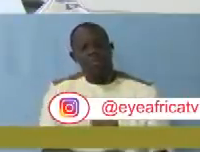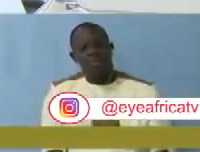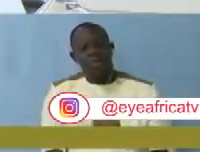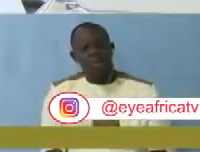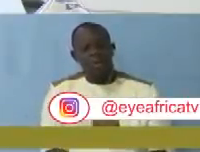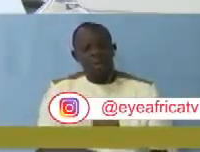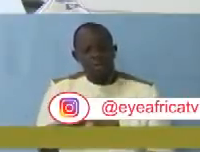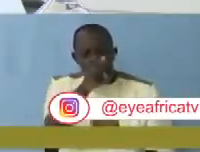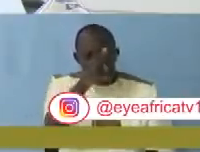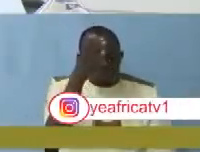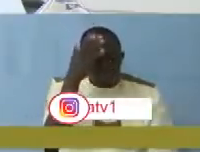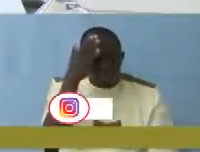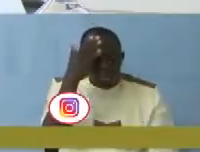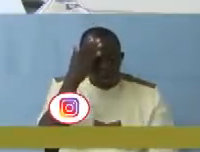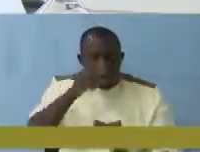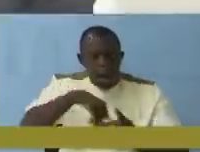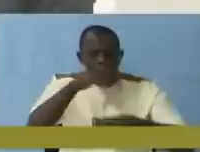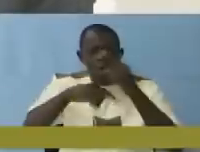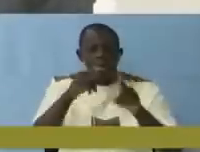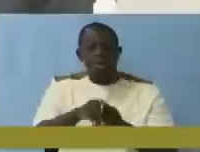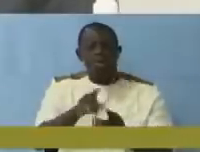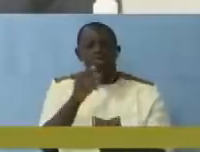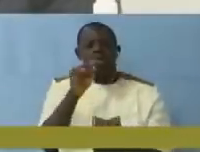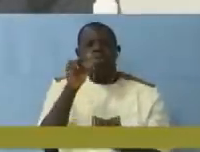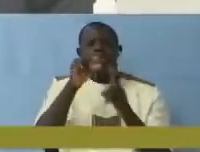you know the concept of cross-cutting issue?